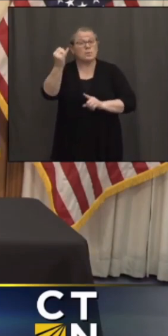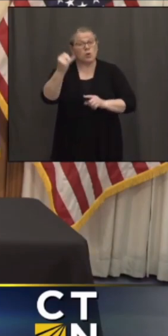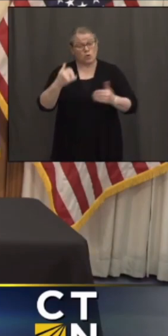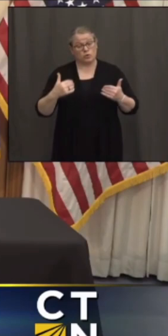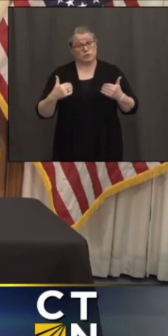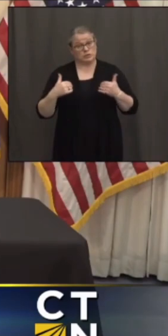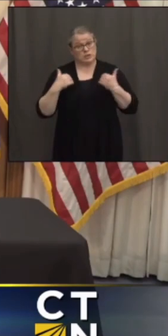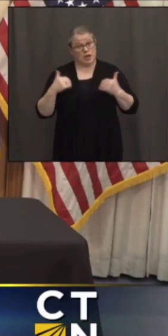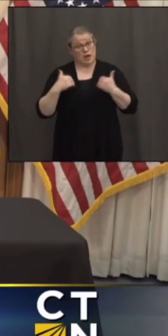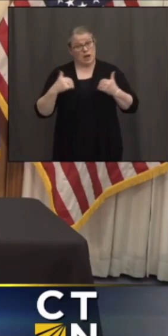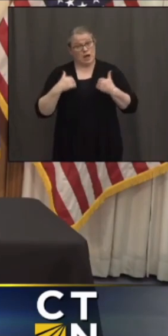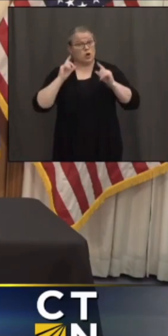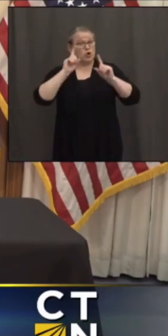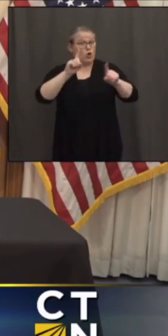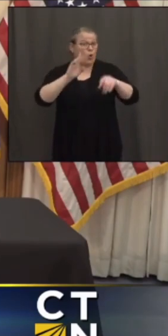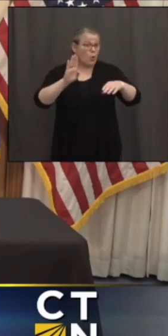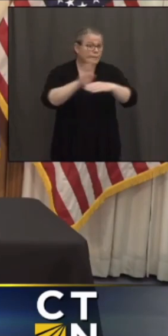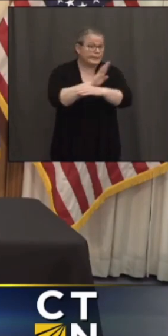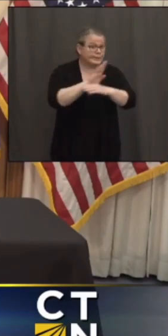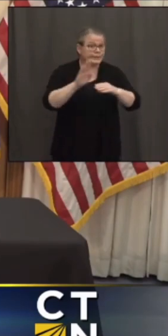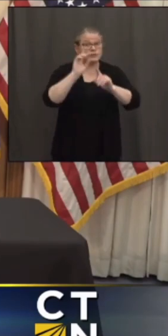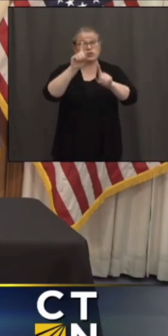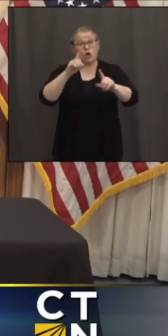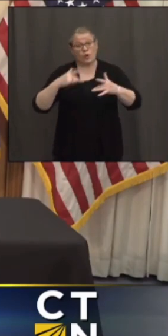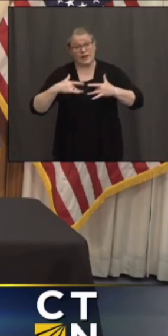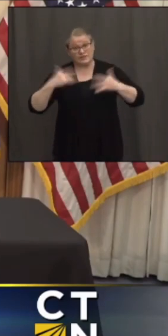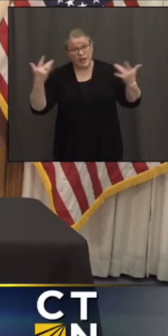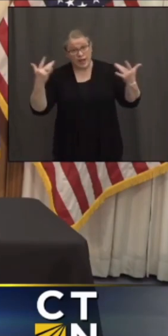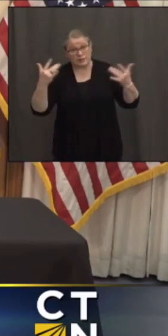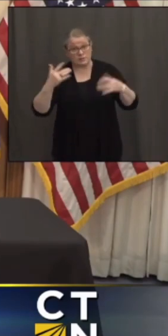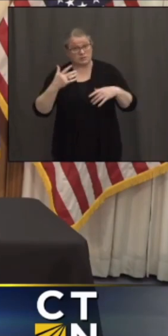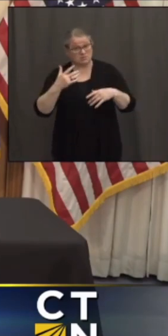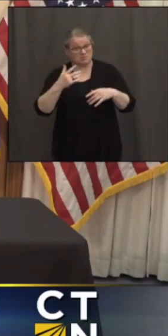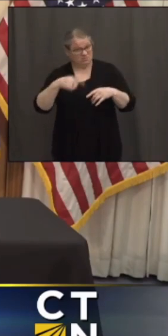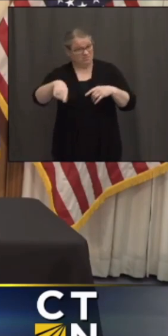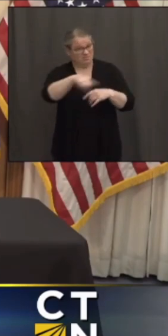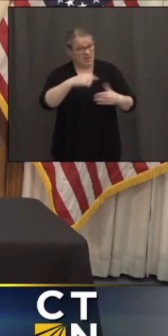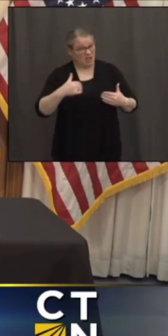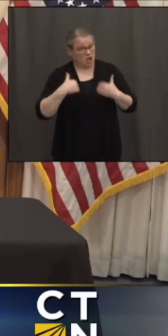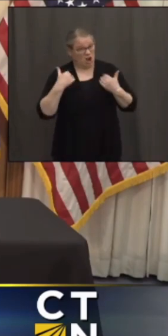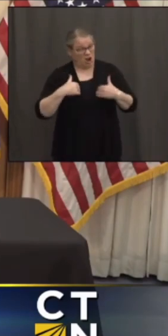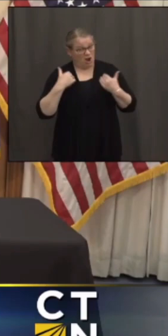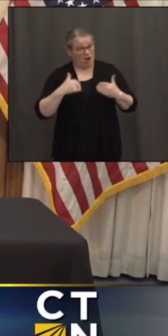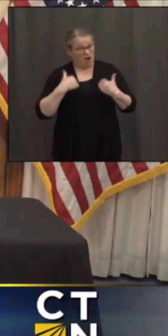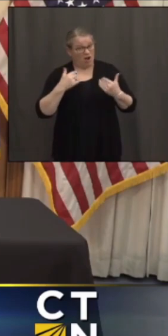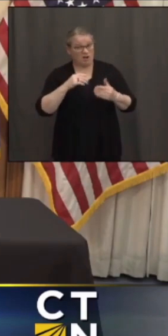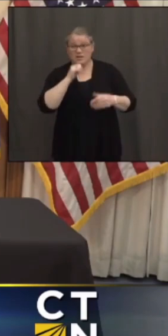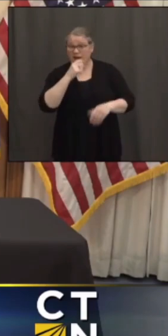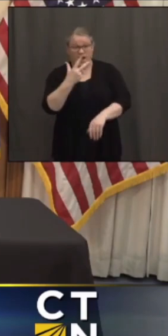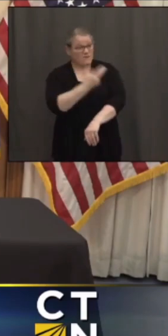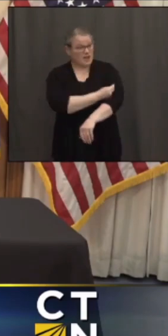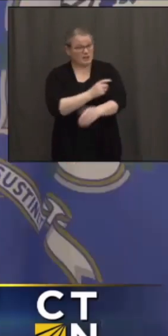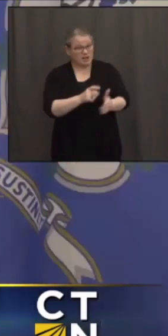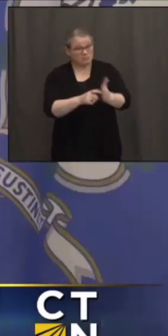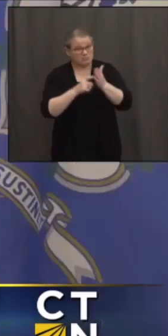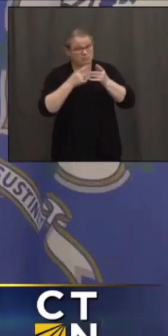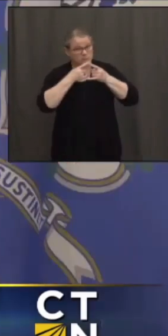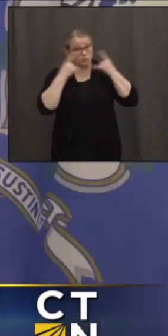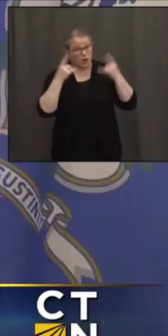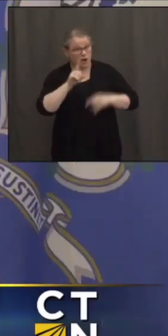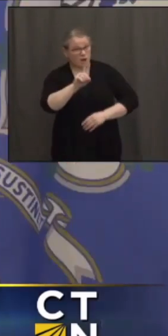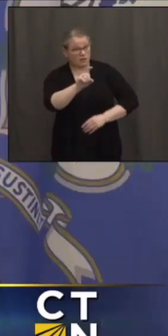that masking is more important for the non-vaccinated younger set? I would urge them to be